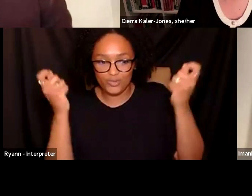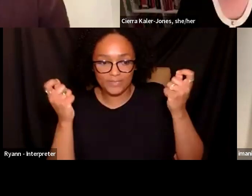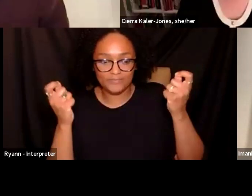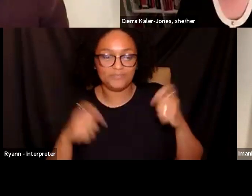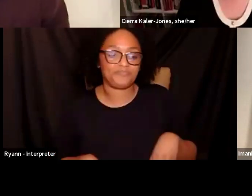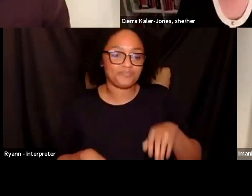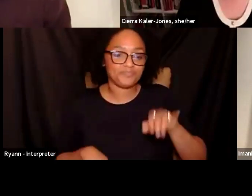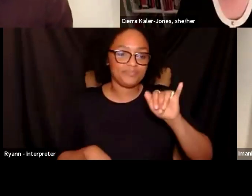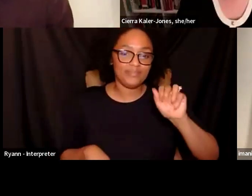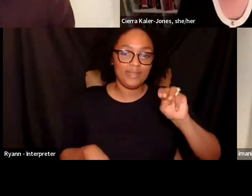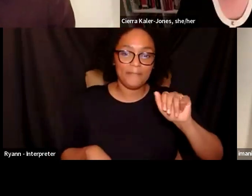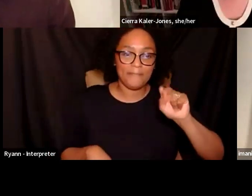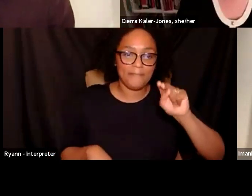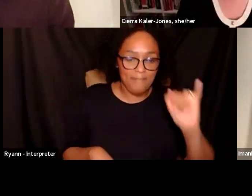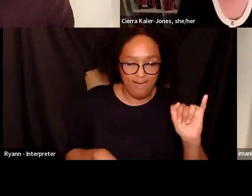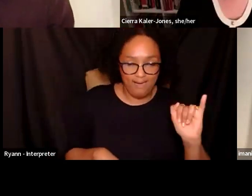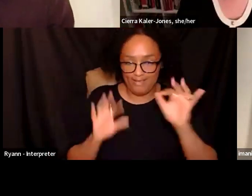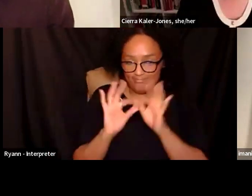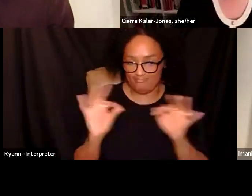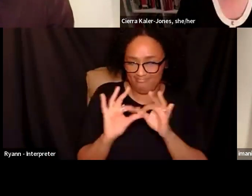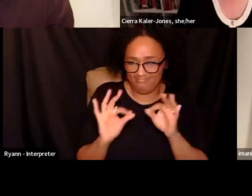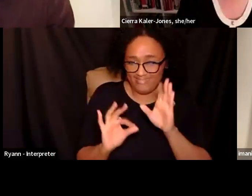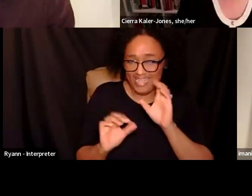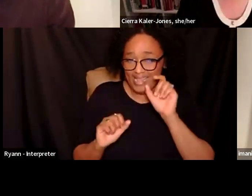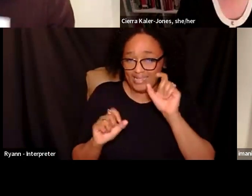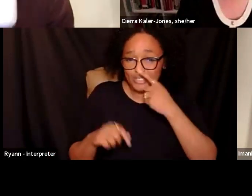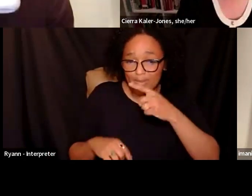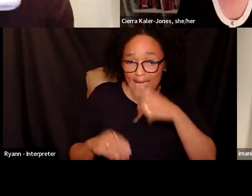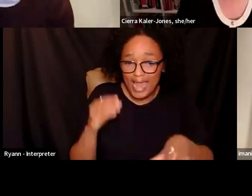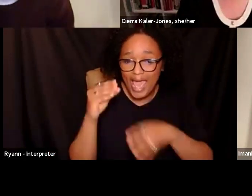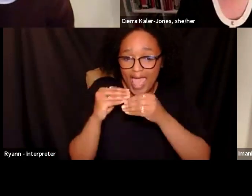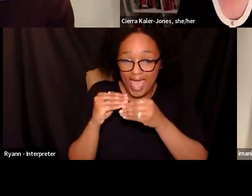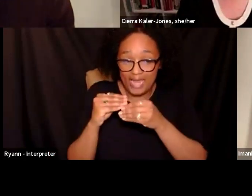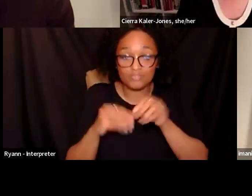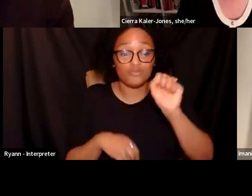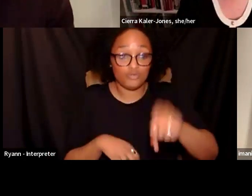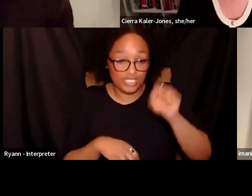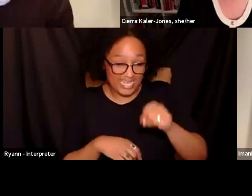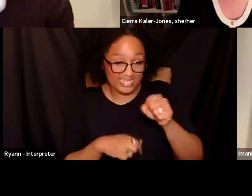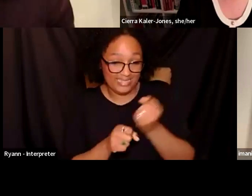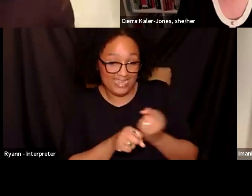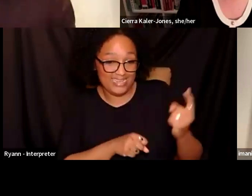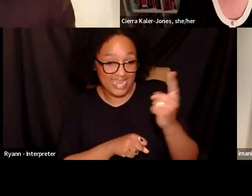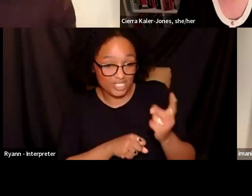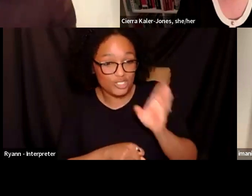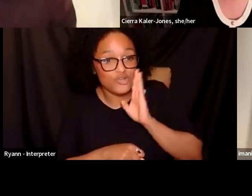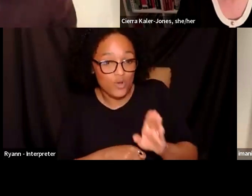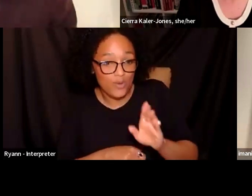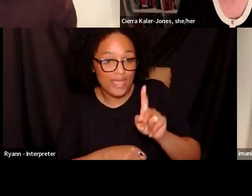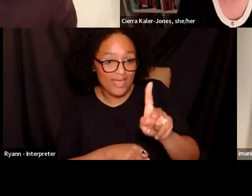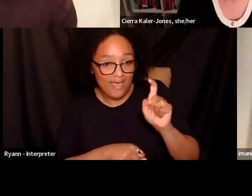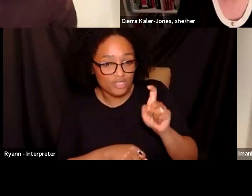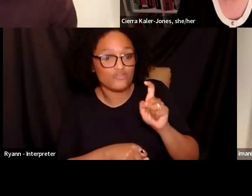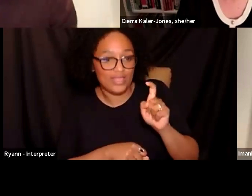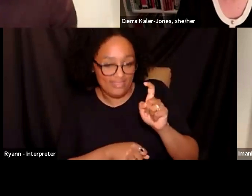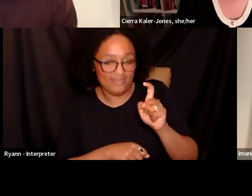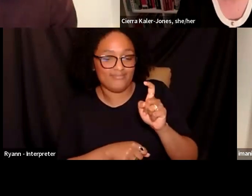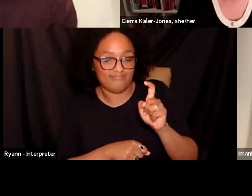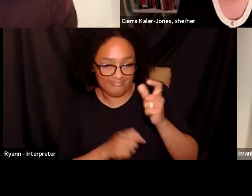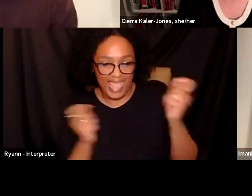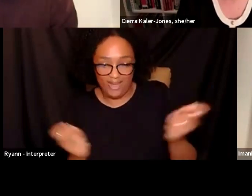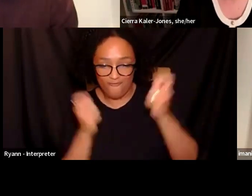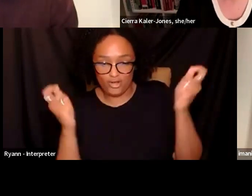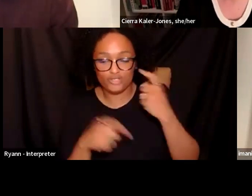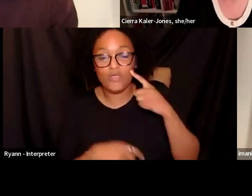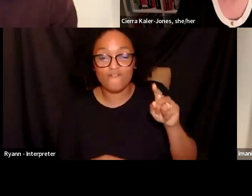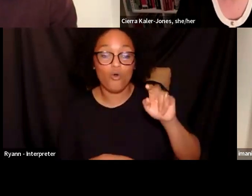it will be the centennial of Negro History Week, but then also 50 years since the transition to Black History Month. So one of the things that I think would